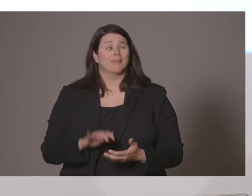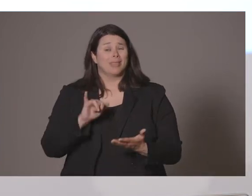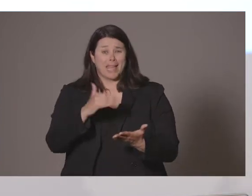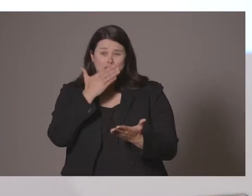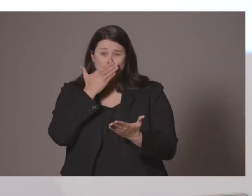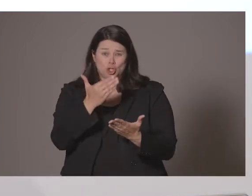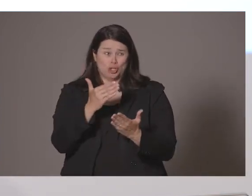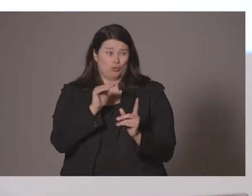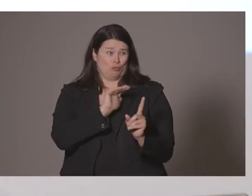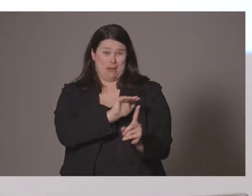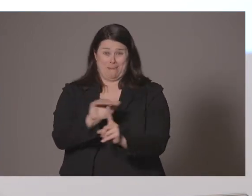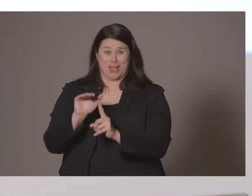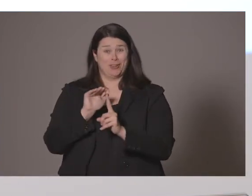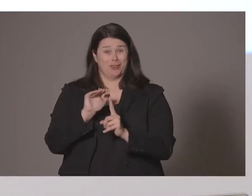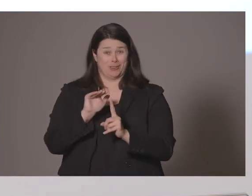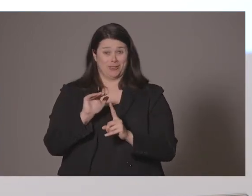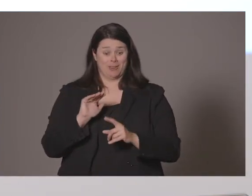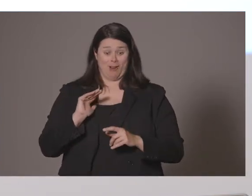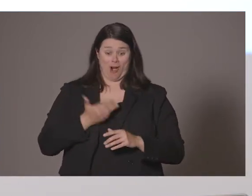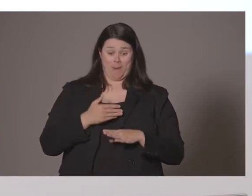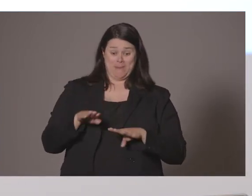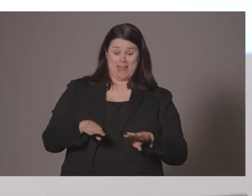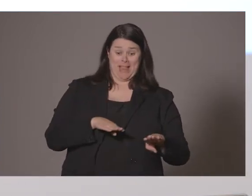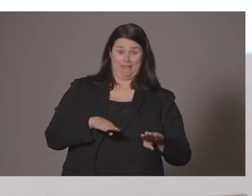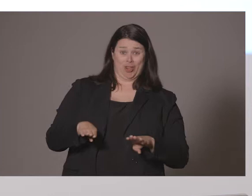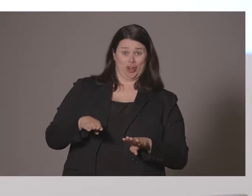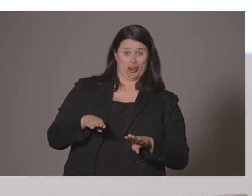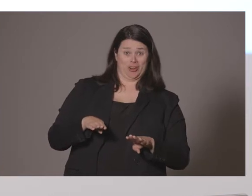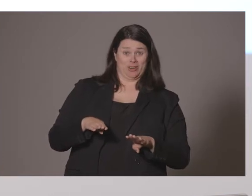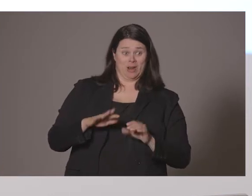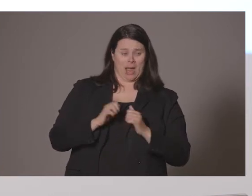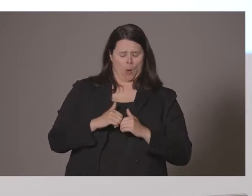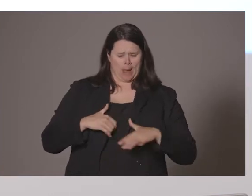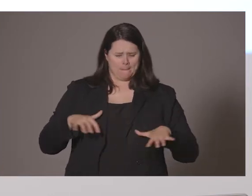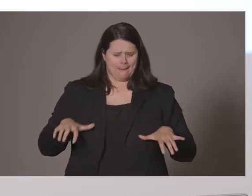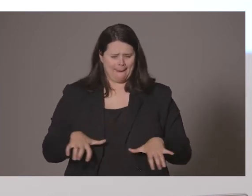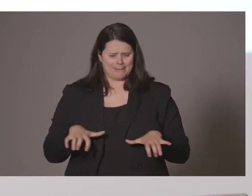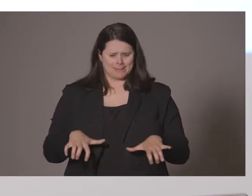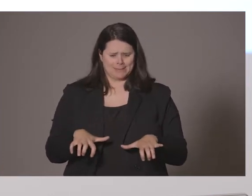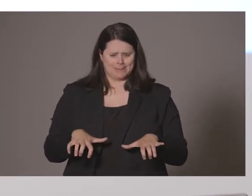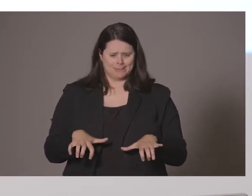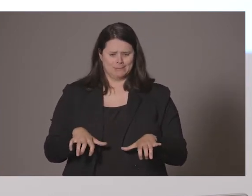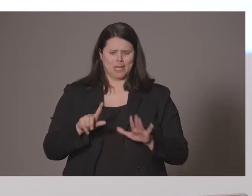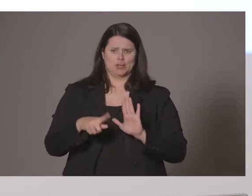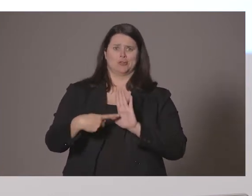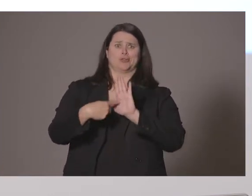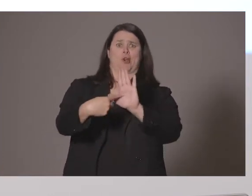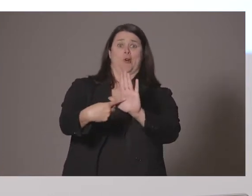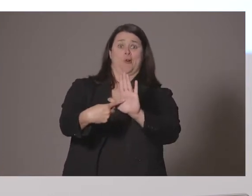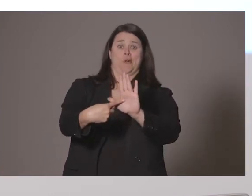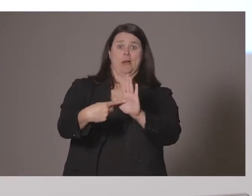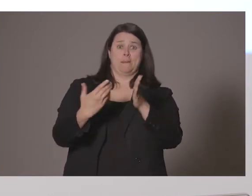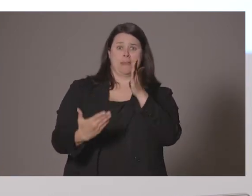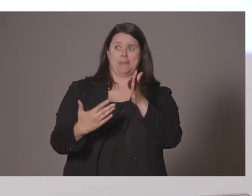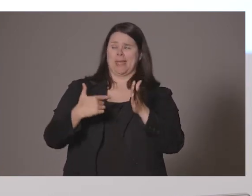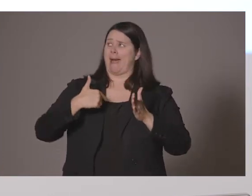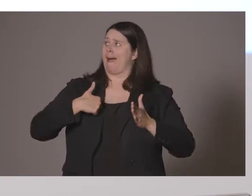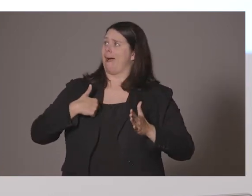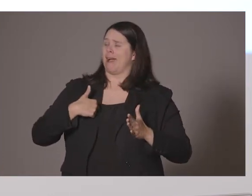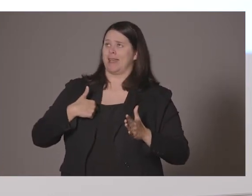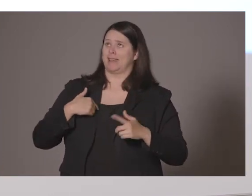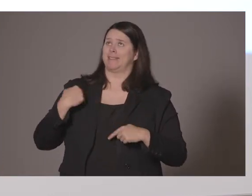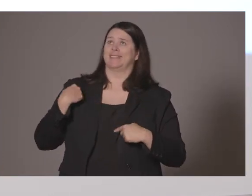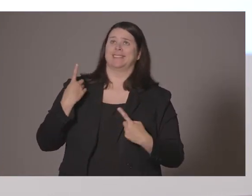way our behavior can be a sign for us about how we haven't been metabolizing our